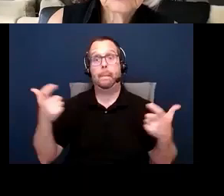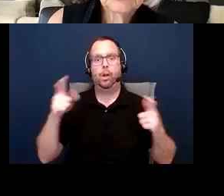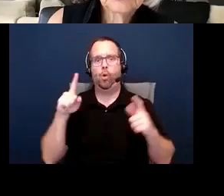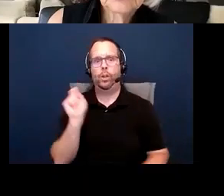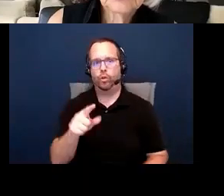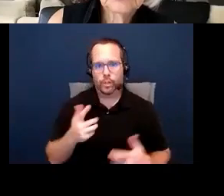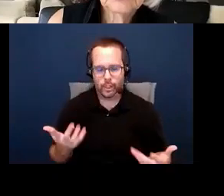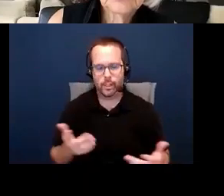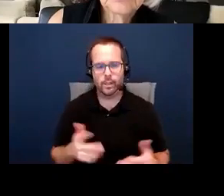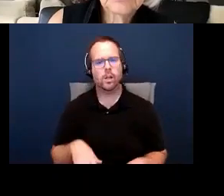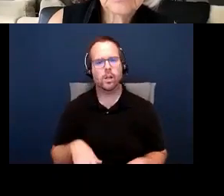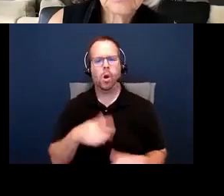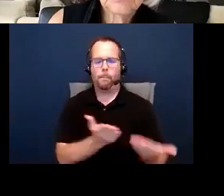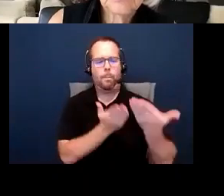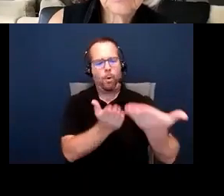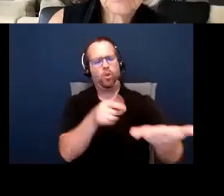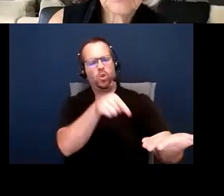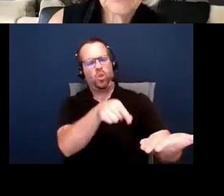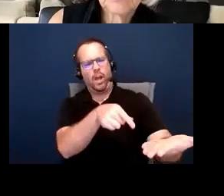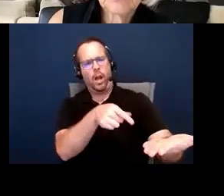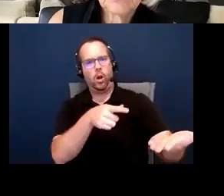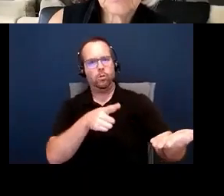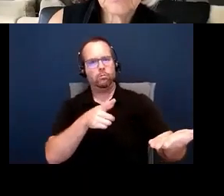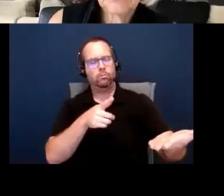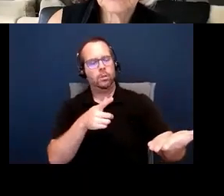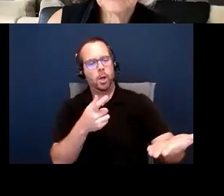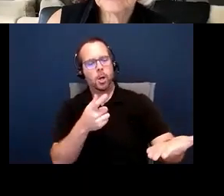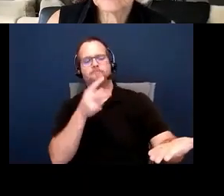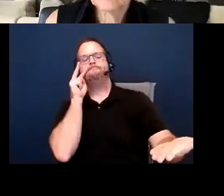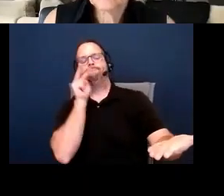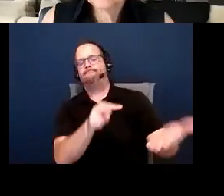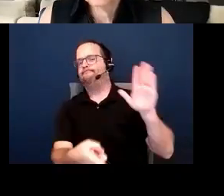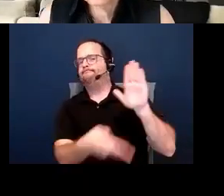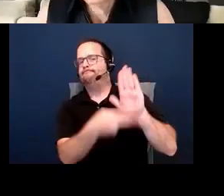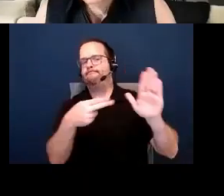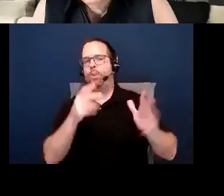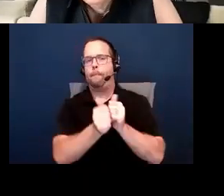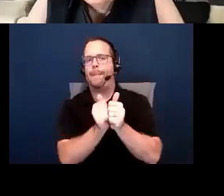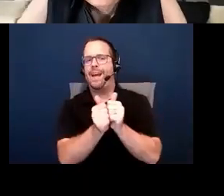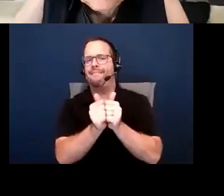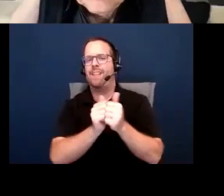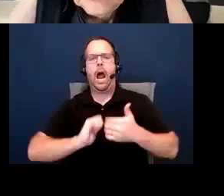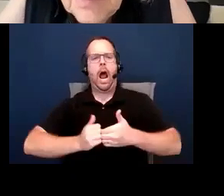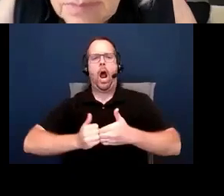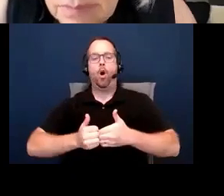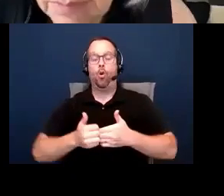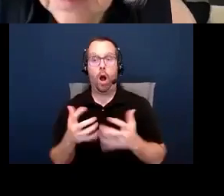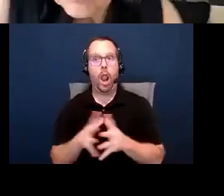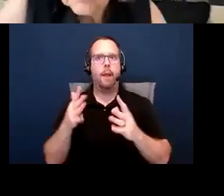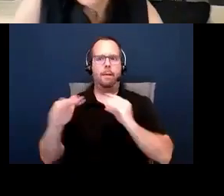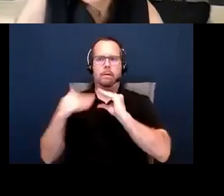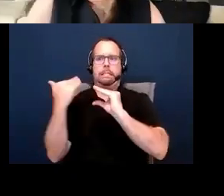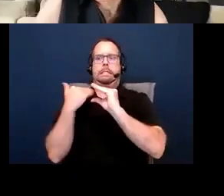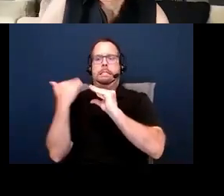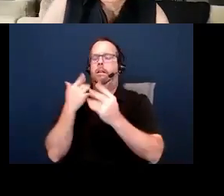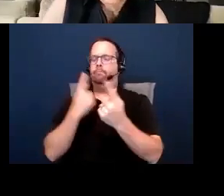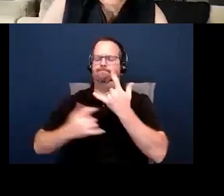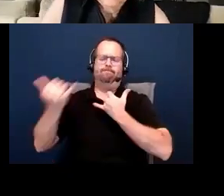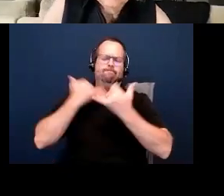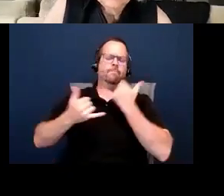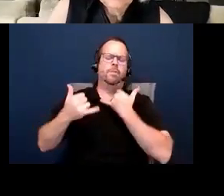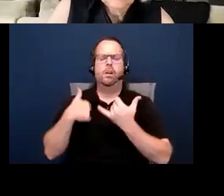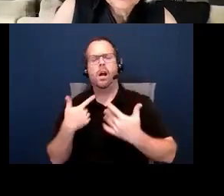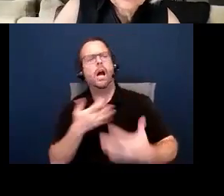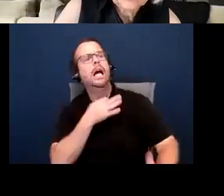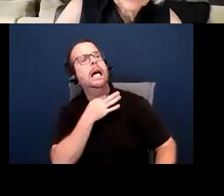a proposal competitive? And we get a lot of email messages and phone calls and things, and people wanting to talk more about